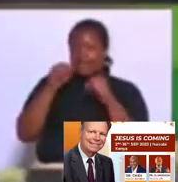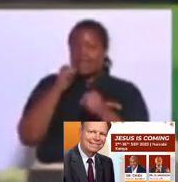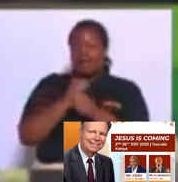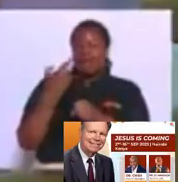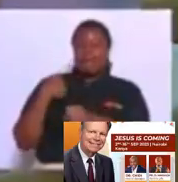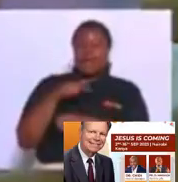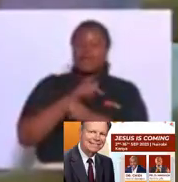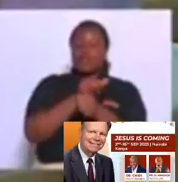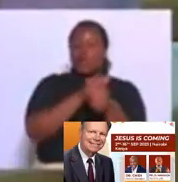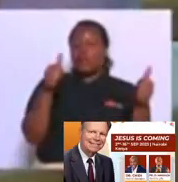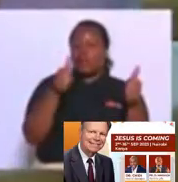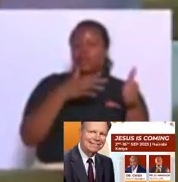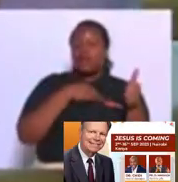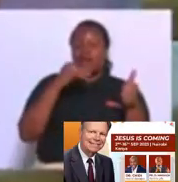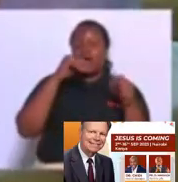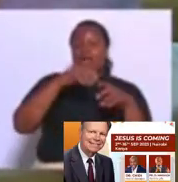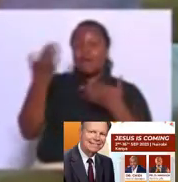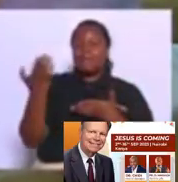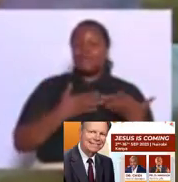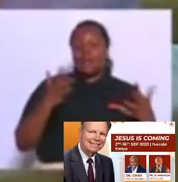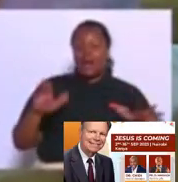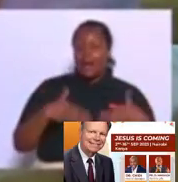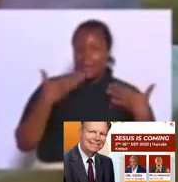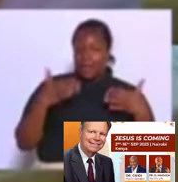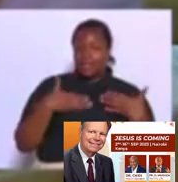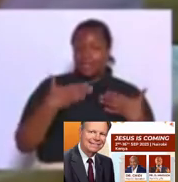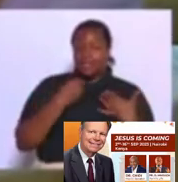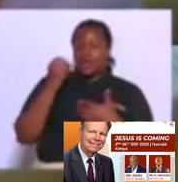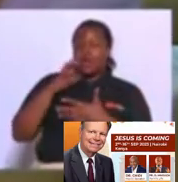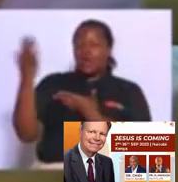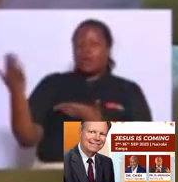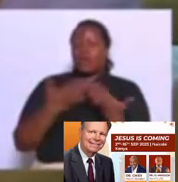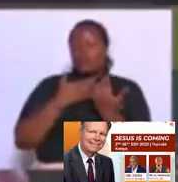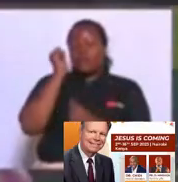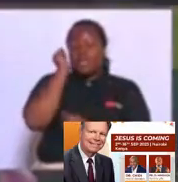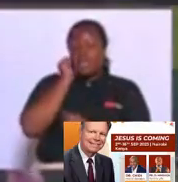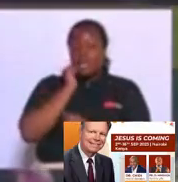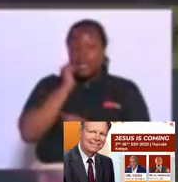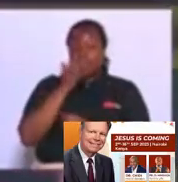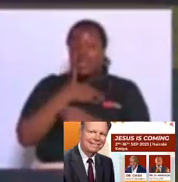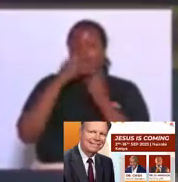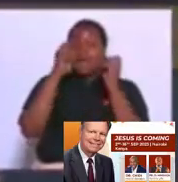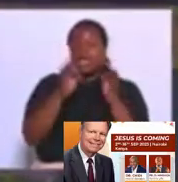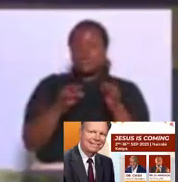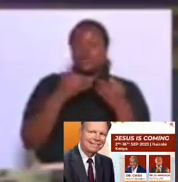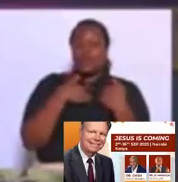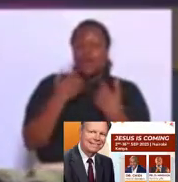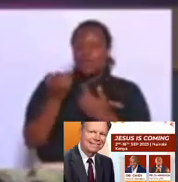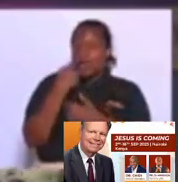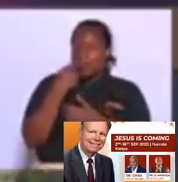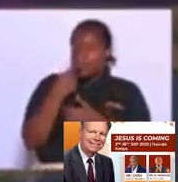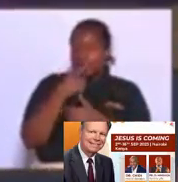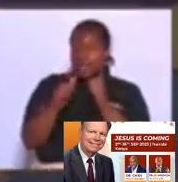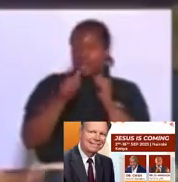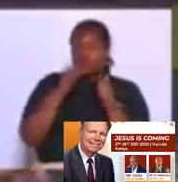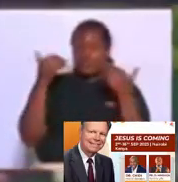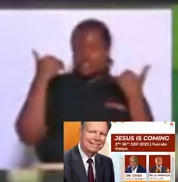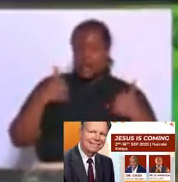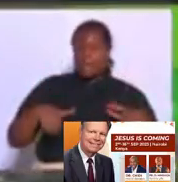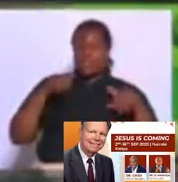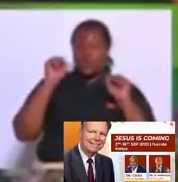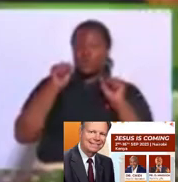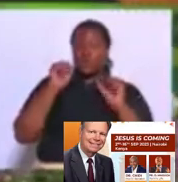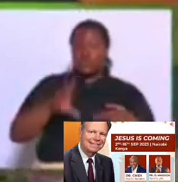well. It can either bring happiness or it can bring sadness. And if there was a drug that someone could